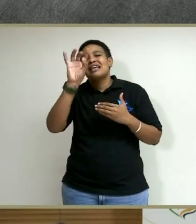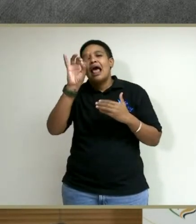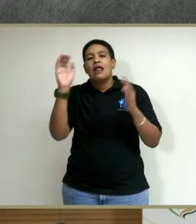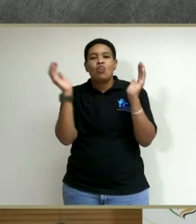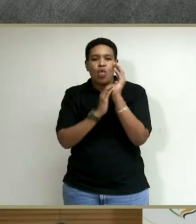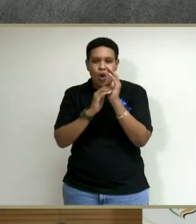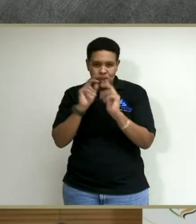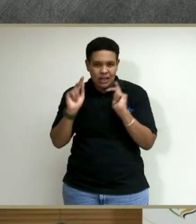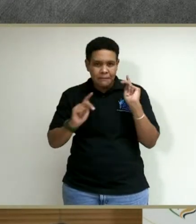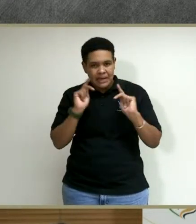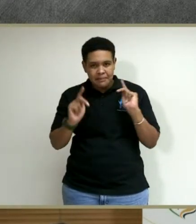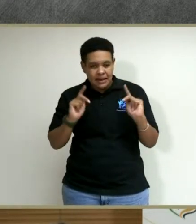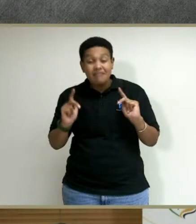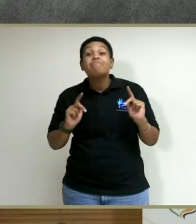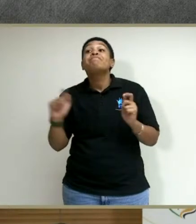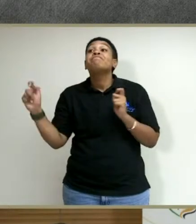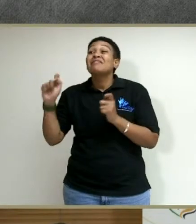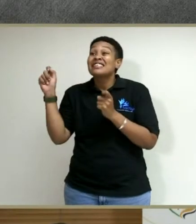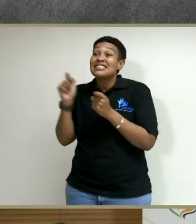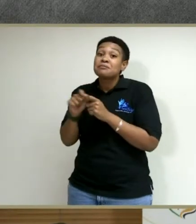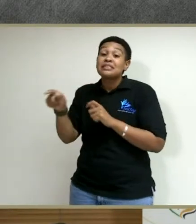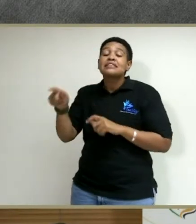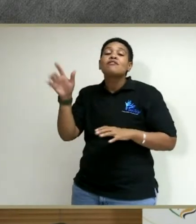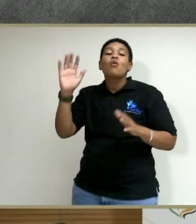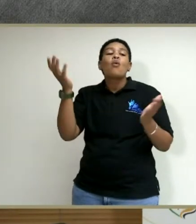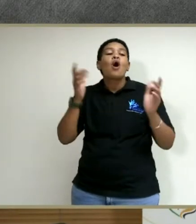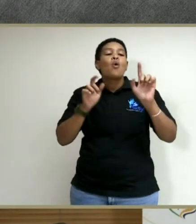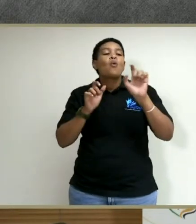168,000, specifically at